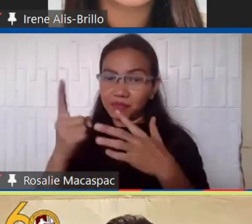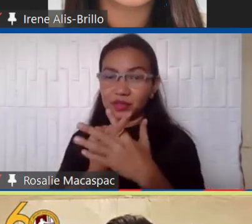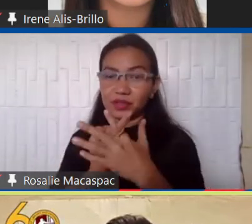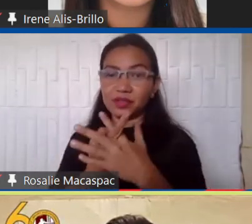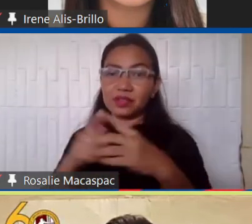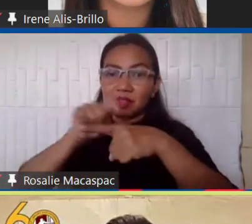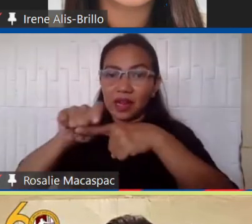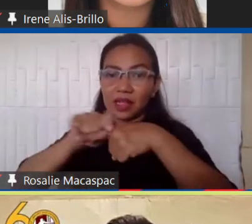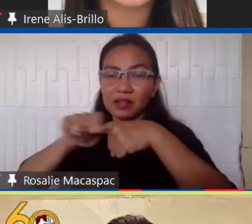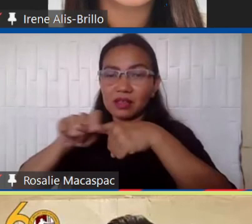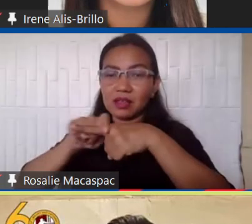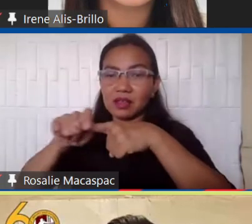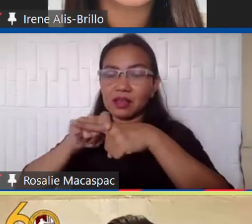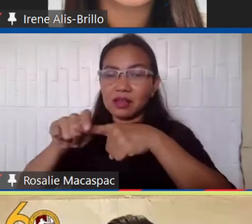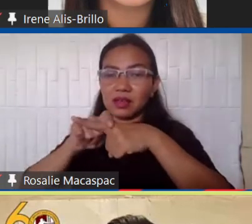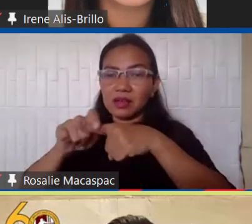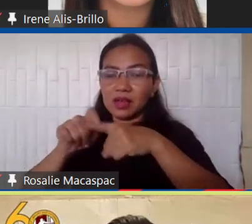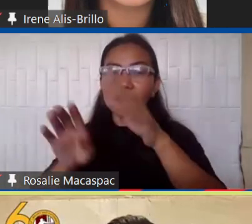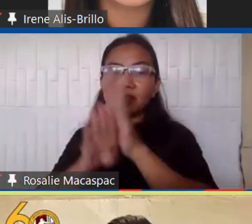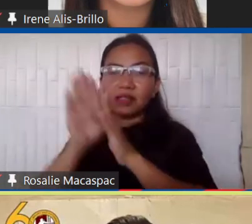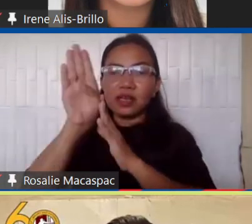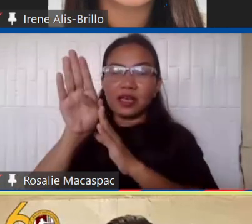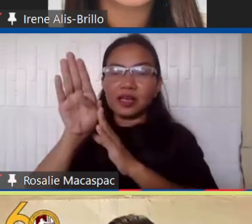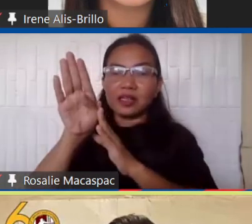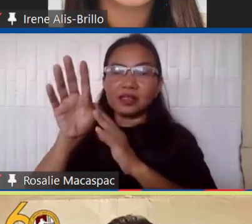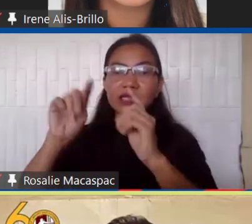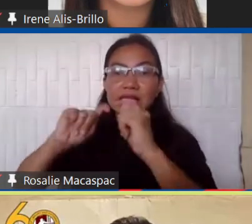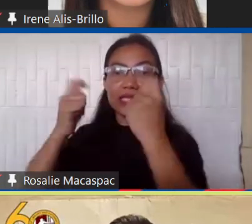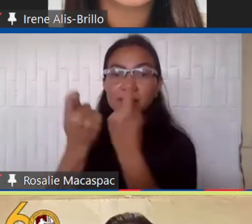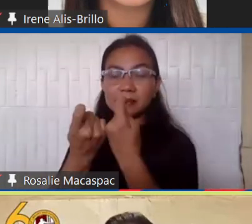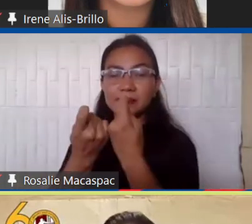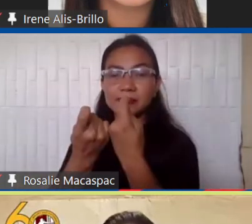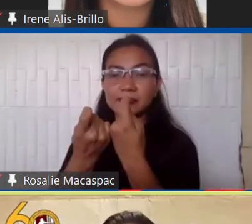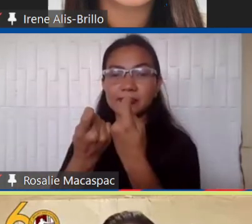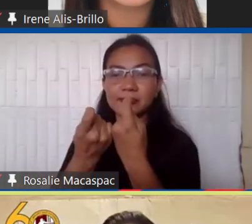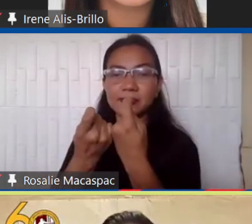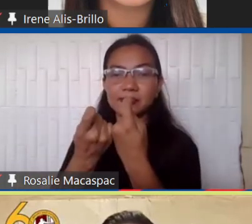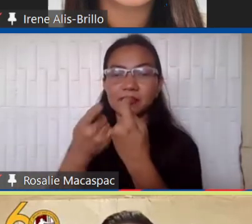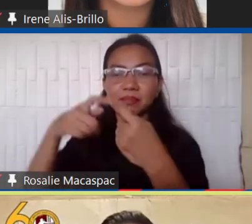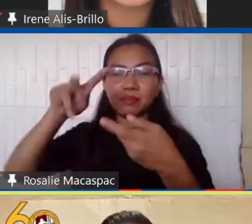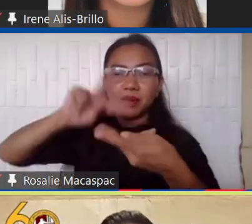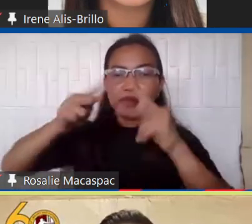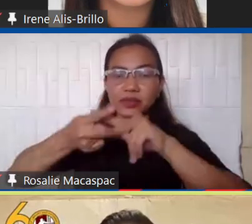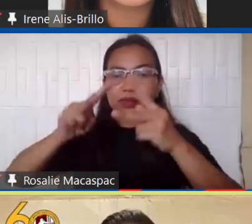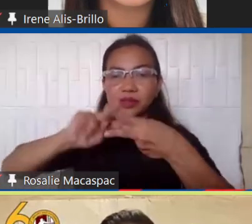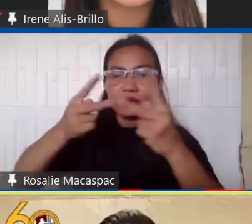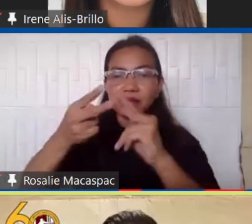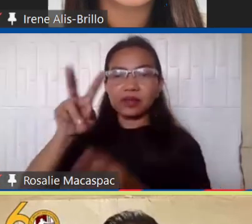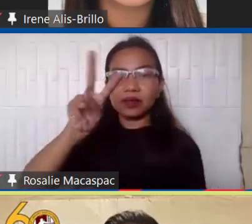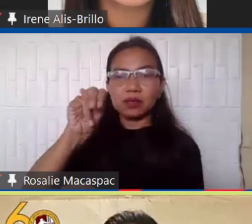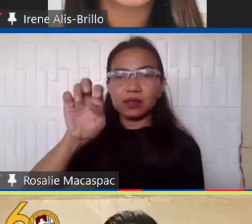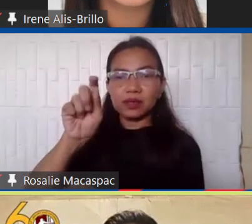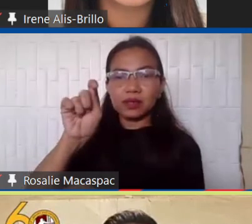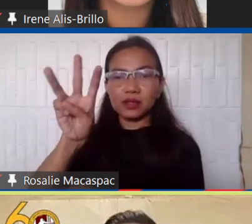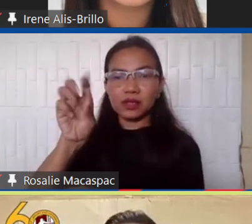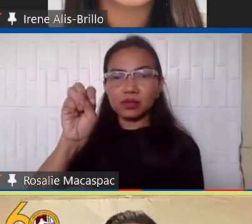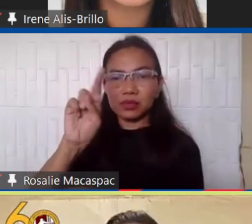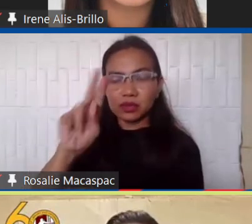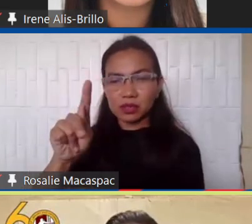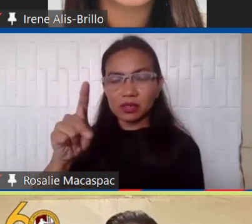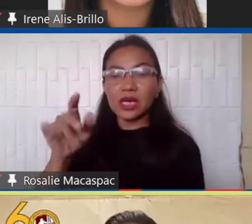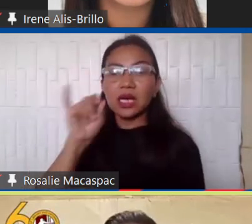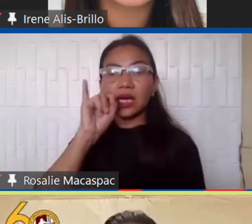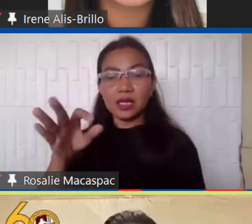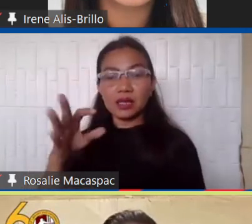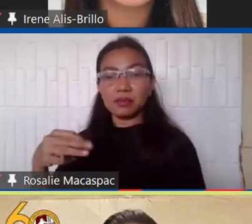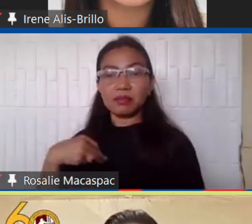and forming networks, then uh, you can, maybe there's a member of your staff who is willing